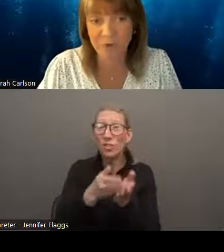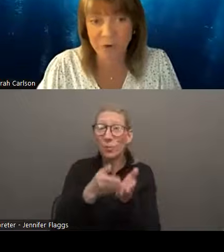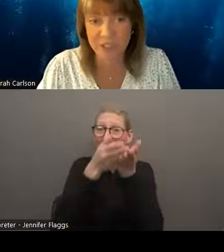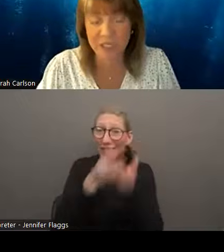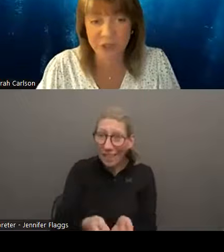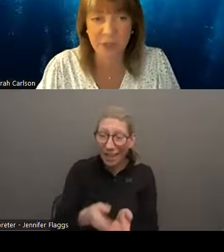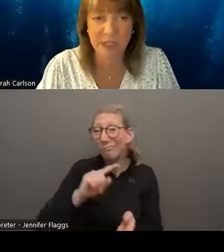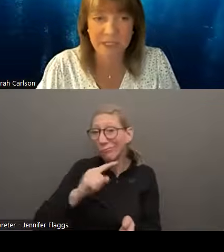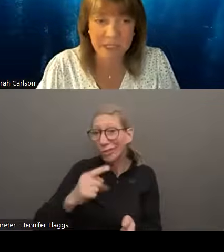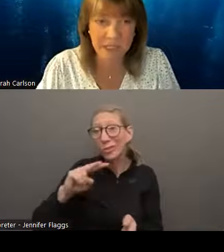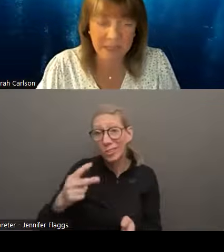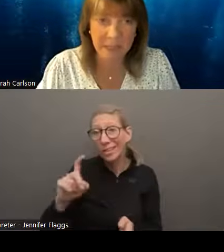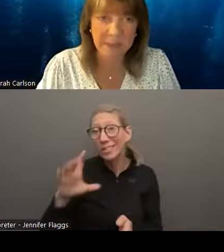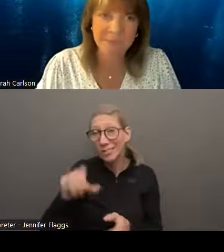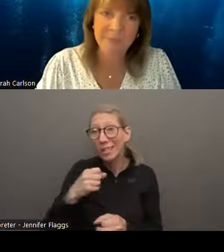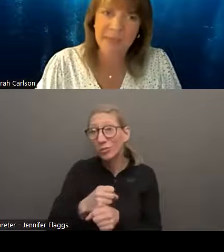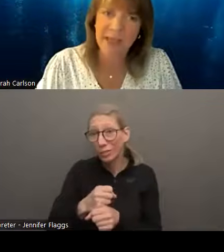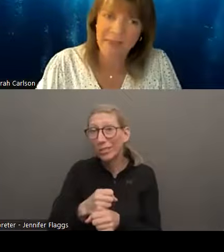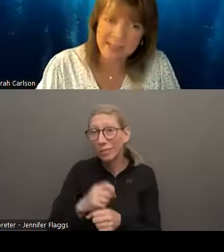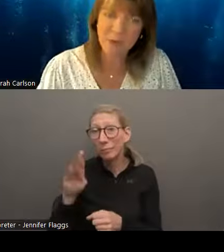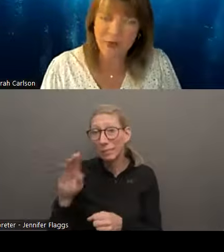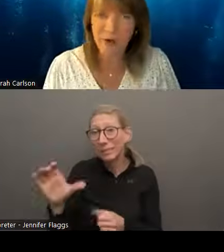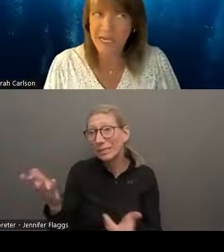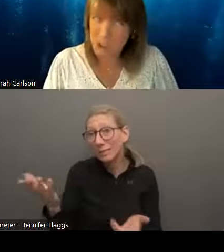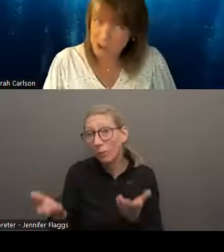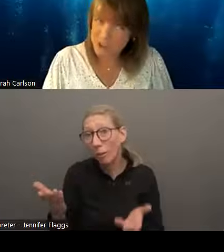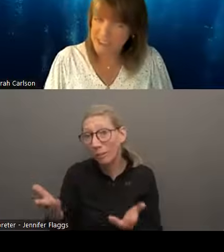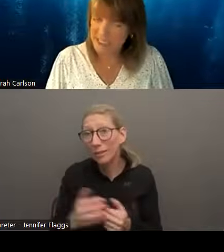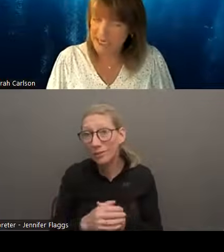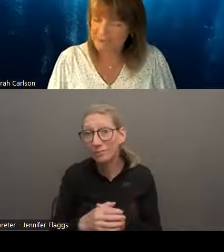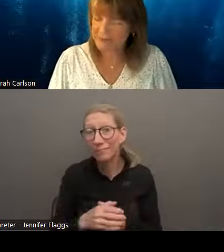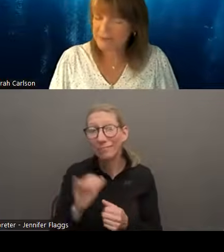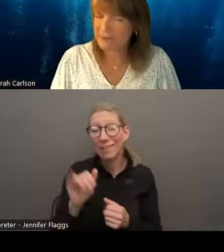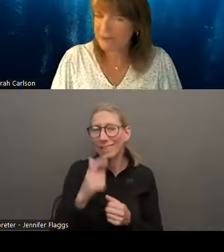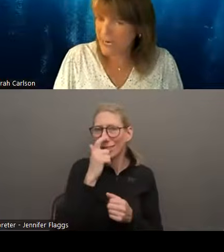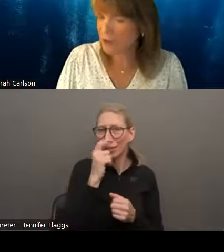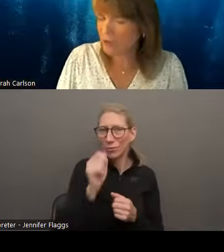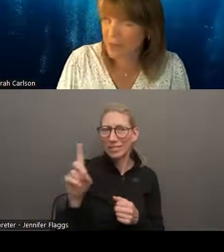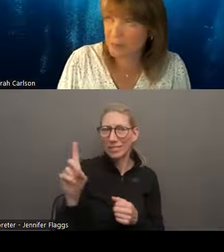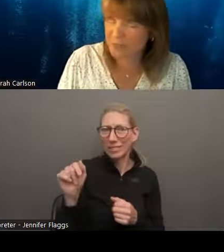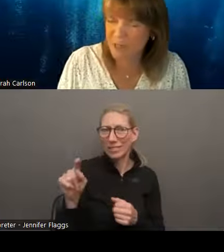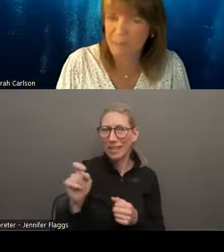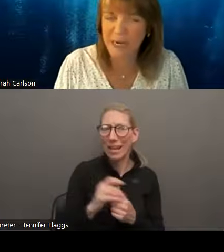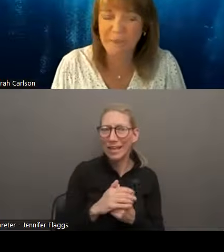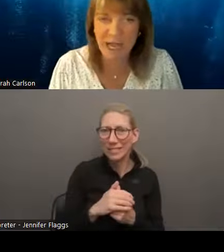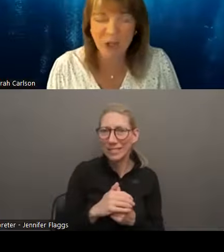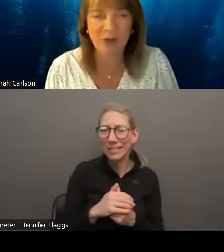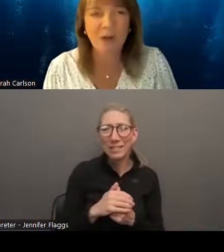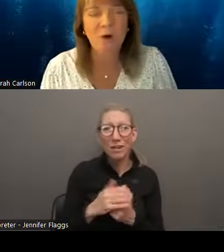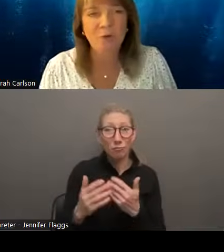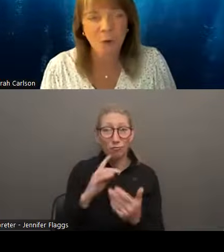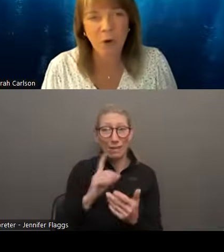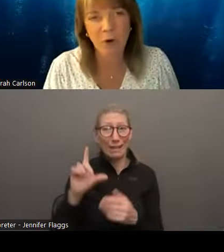or 1st century BC. And that's a rather interesting date, later than some might